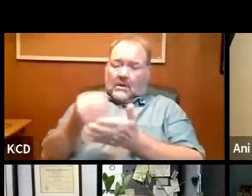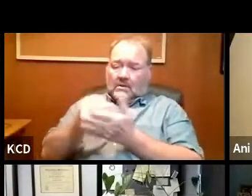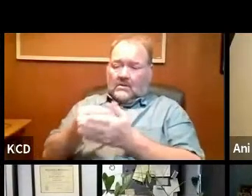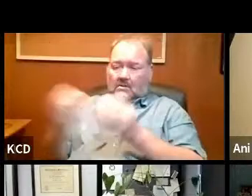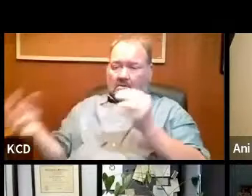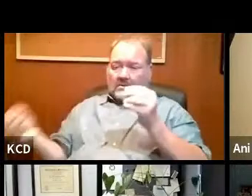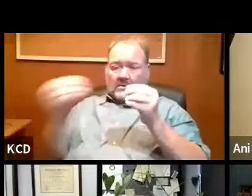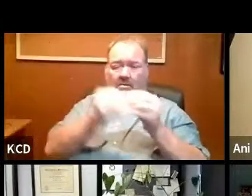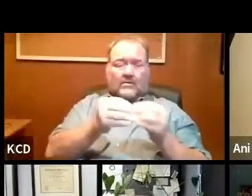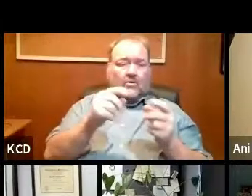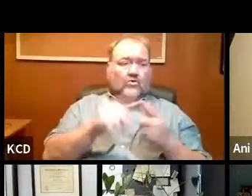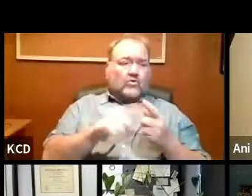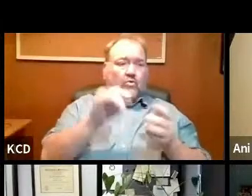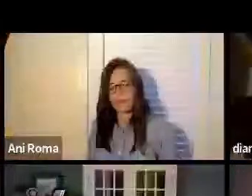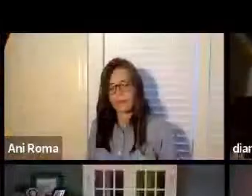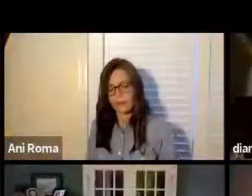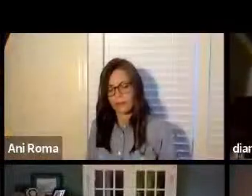like